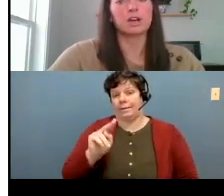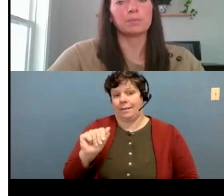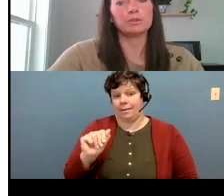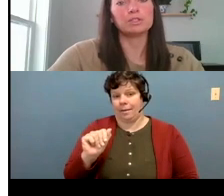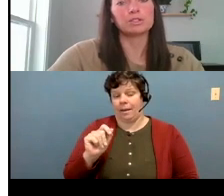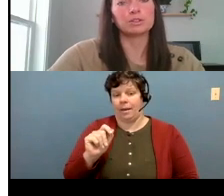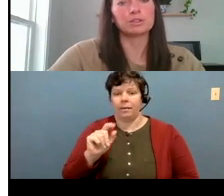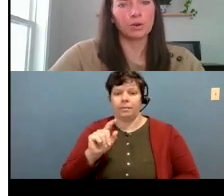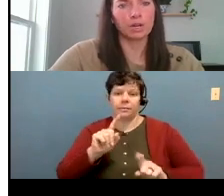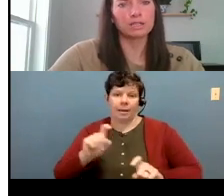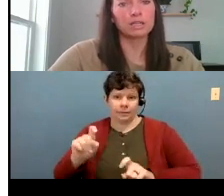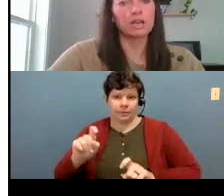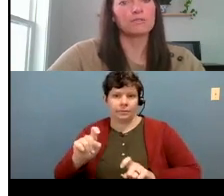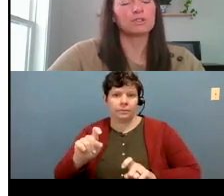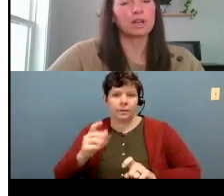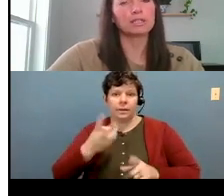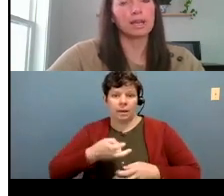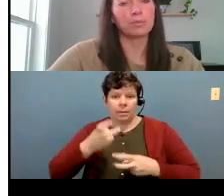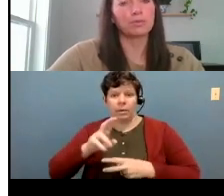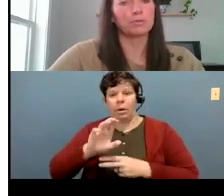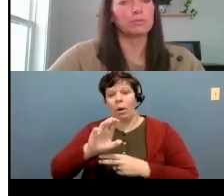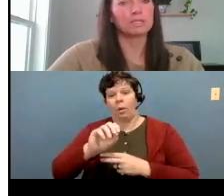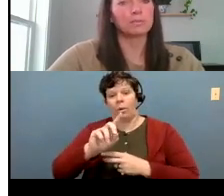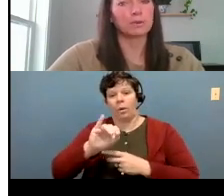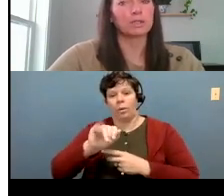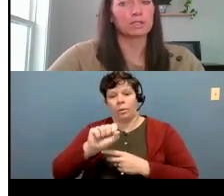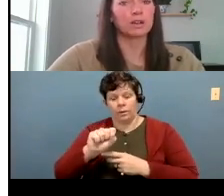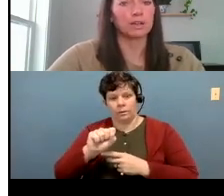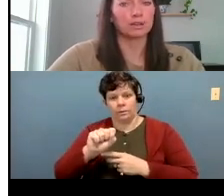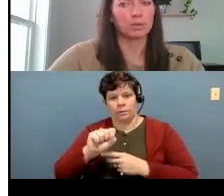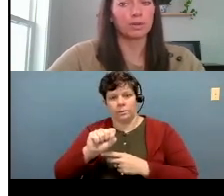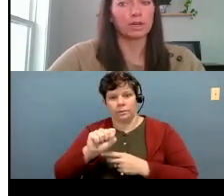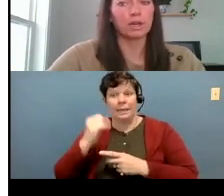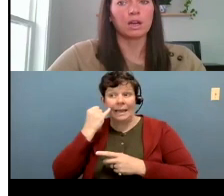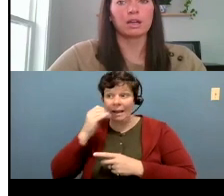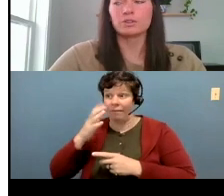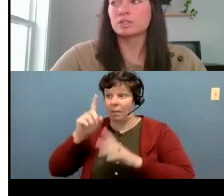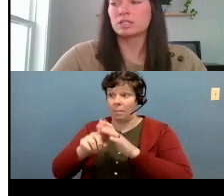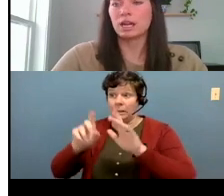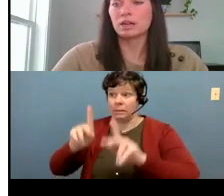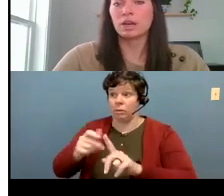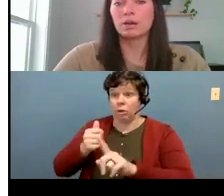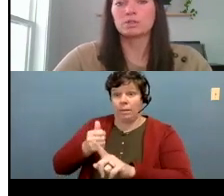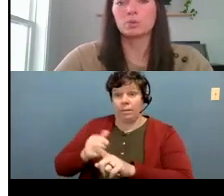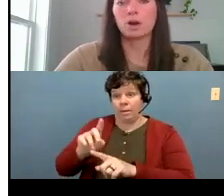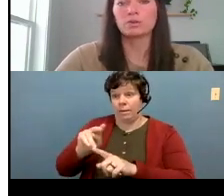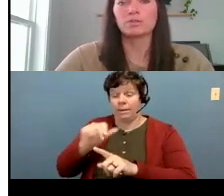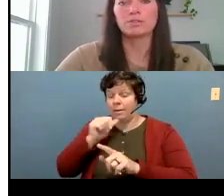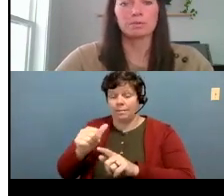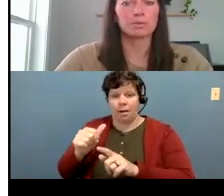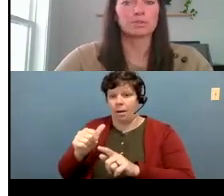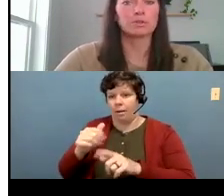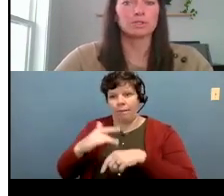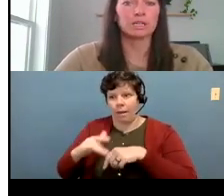be uploaded to CODIS if a direct sample from the missing person is not available. And I'll use this diagram to walk through the